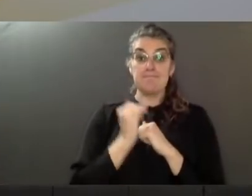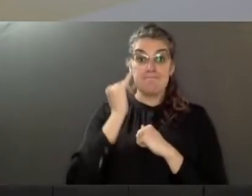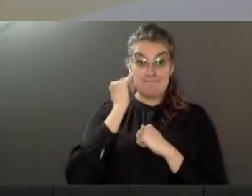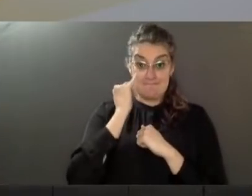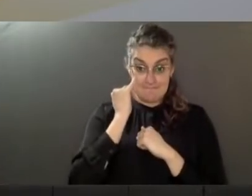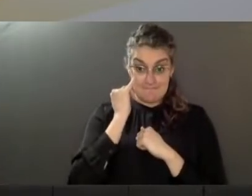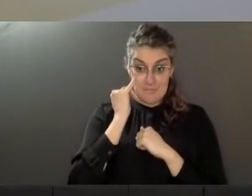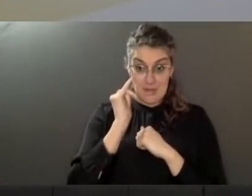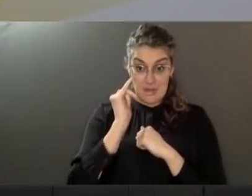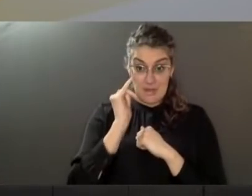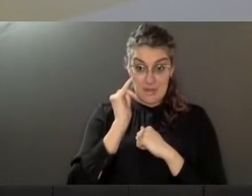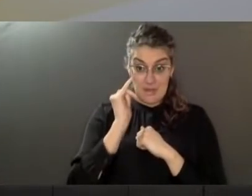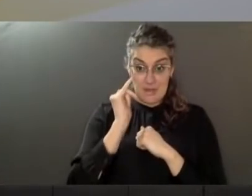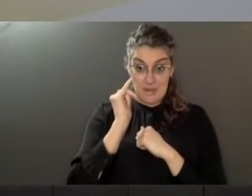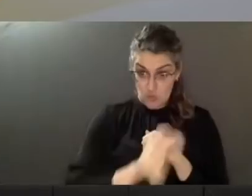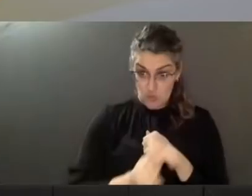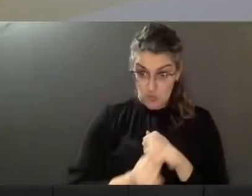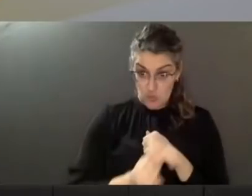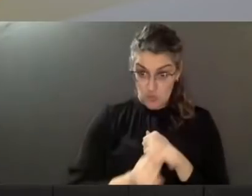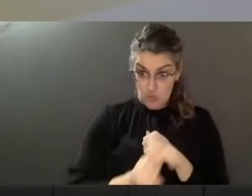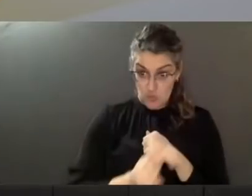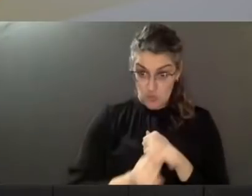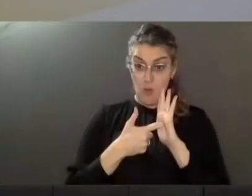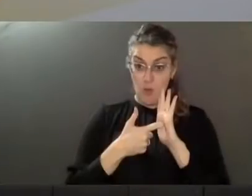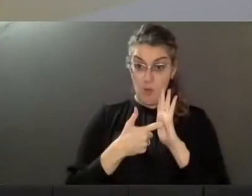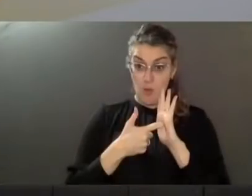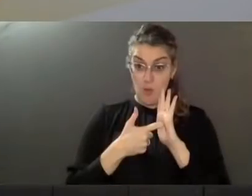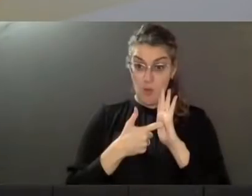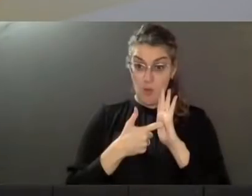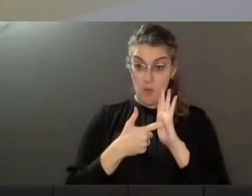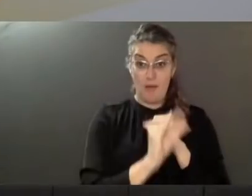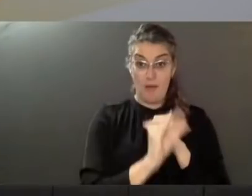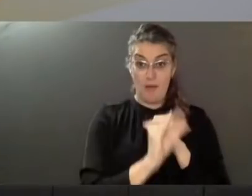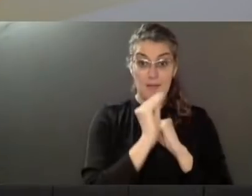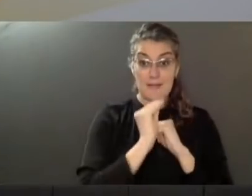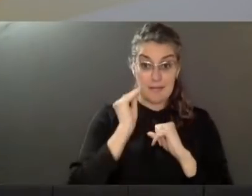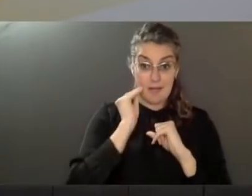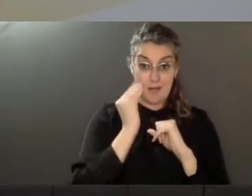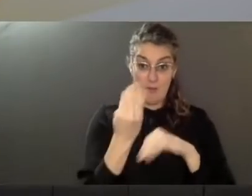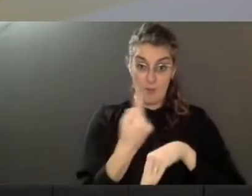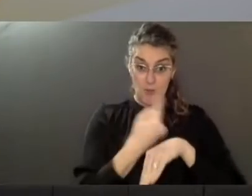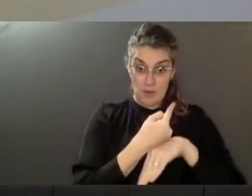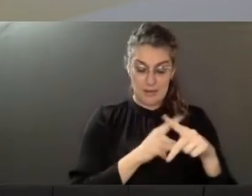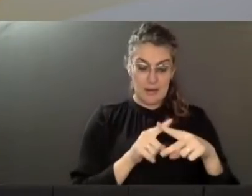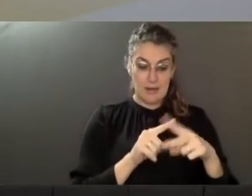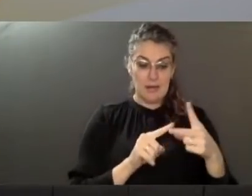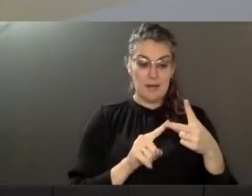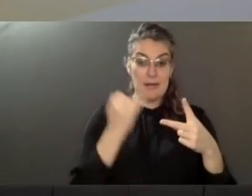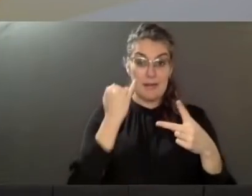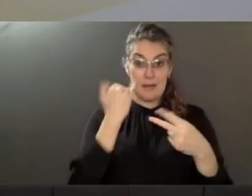close contacts are among those who are legally required to isolate.